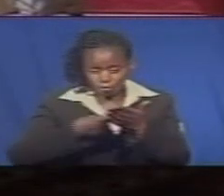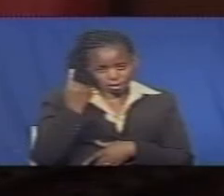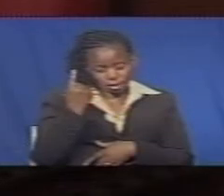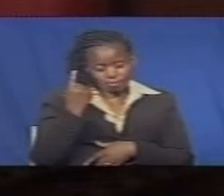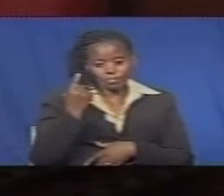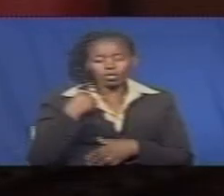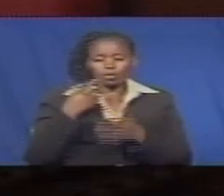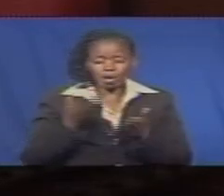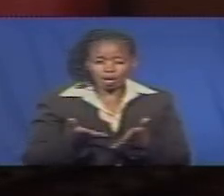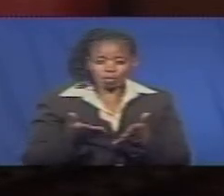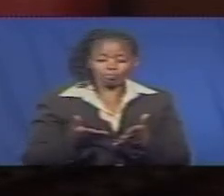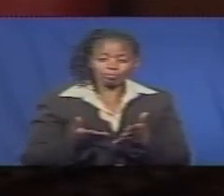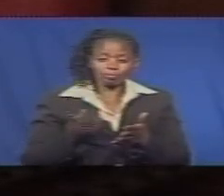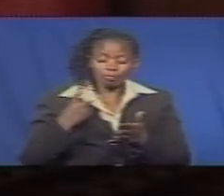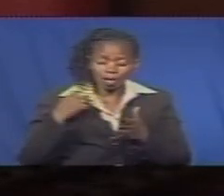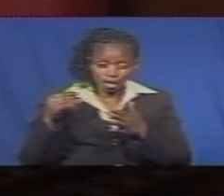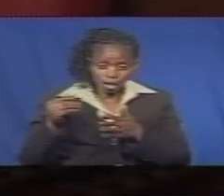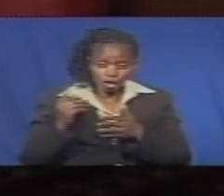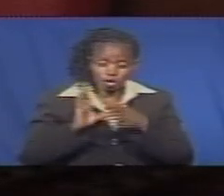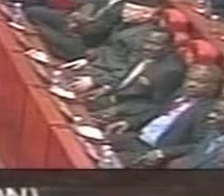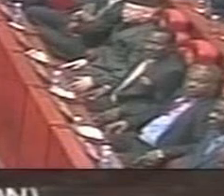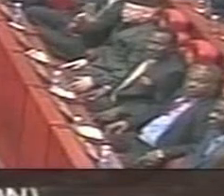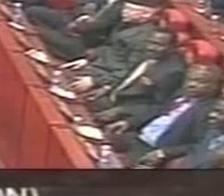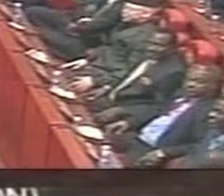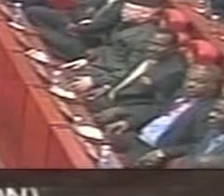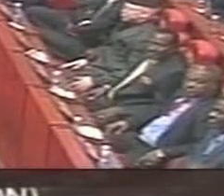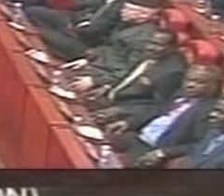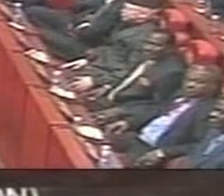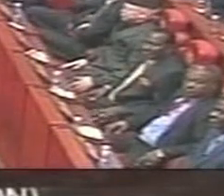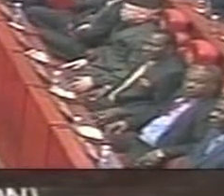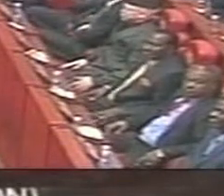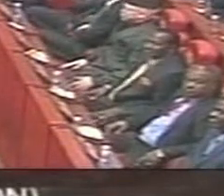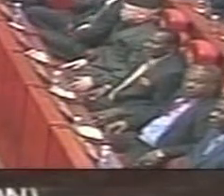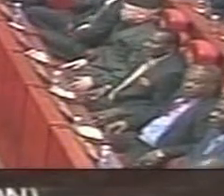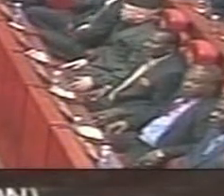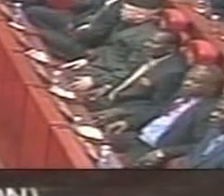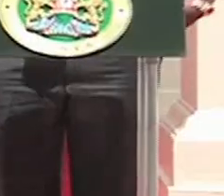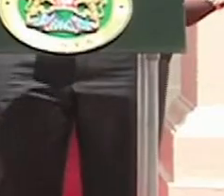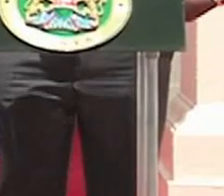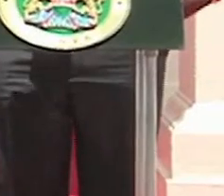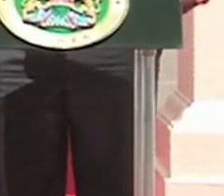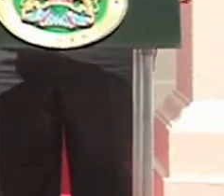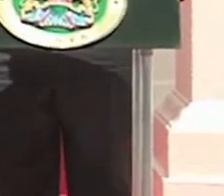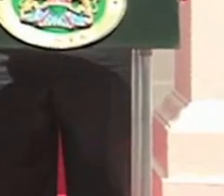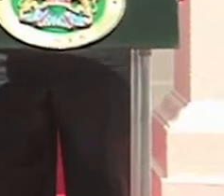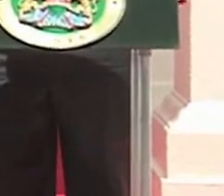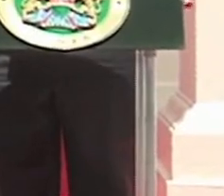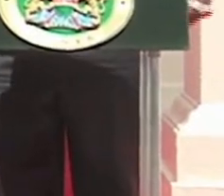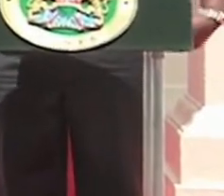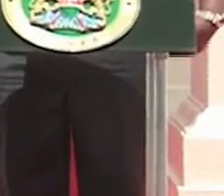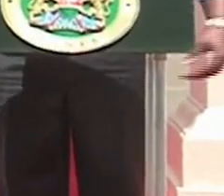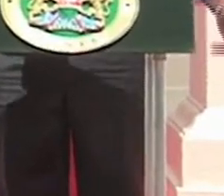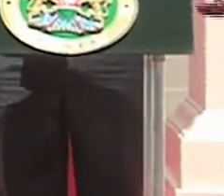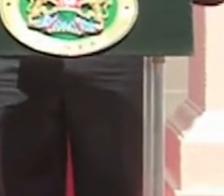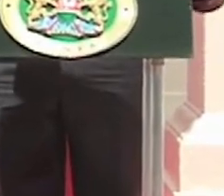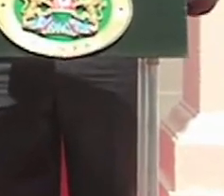will be appointed and sworn in. If any of the nominees will be rejected by the National Assembly, the President and his deputy will